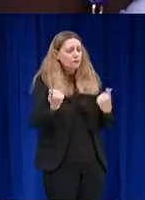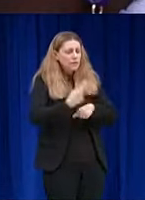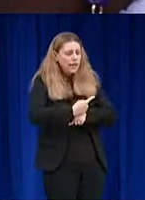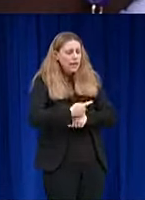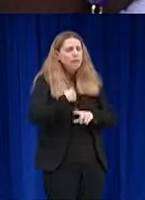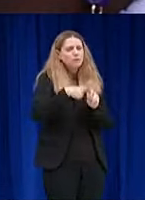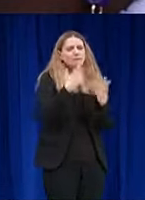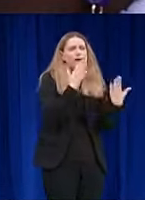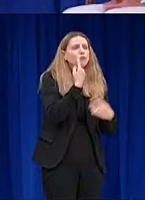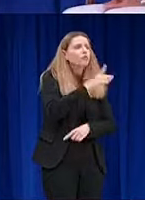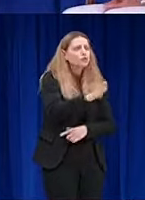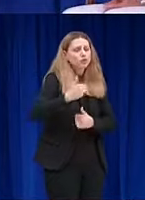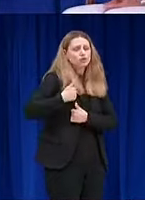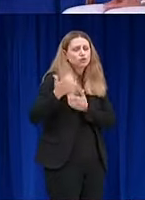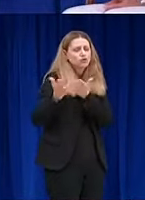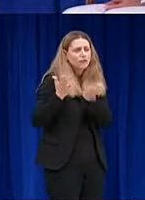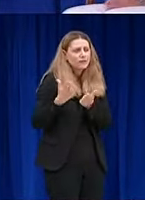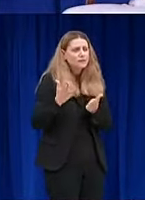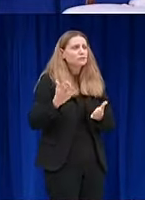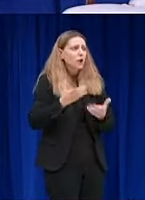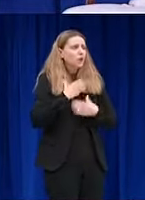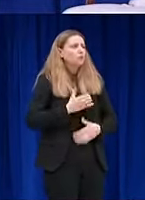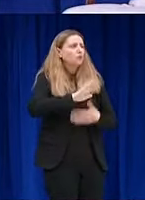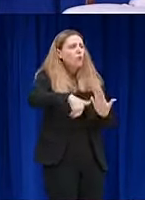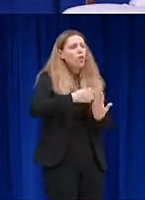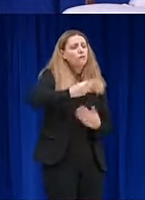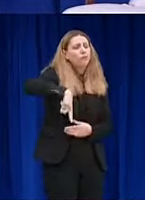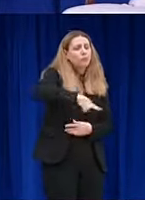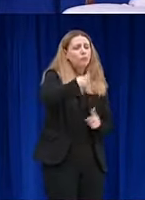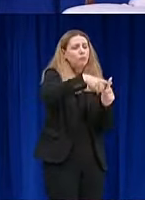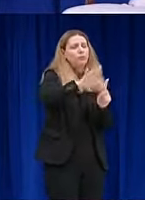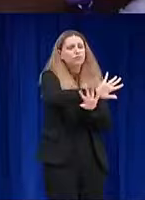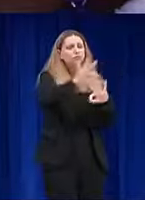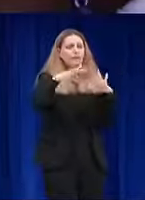your families happy Pride.